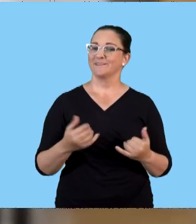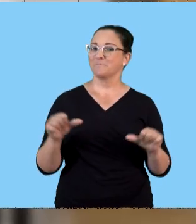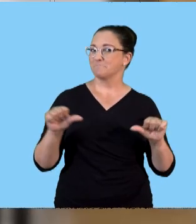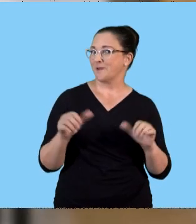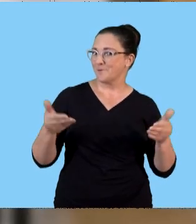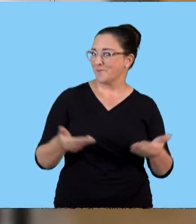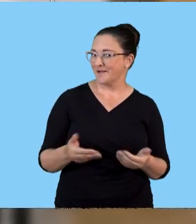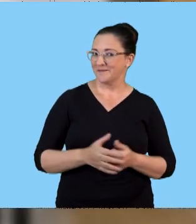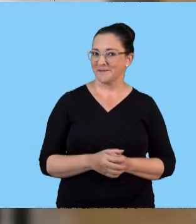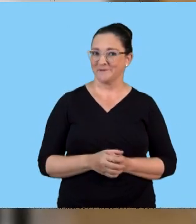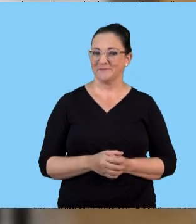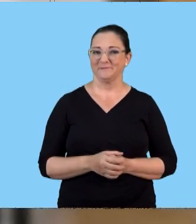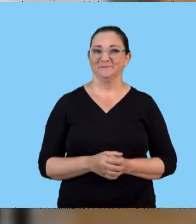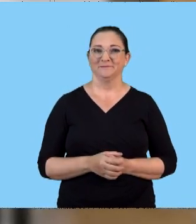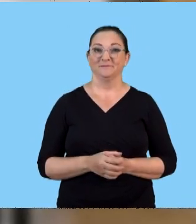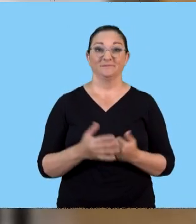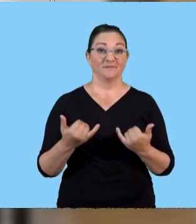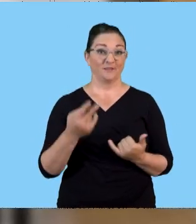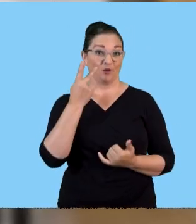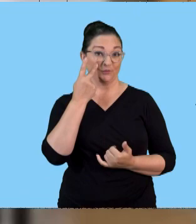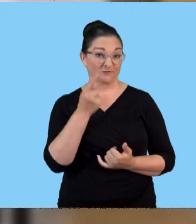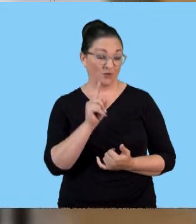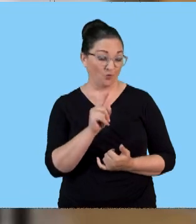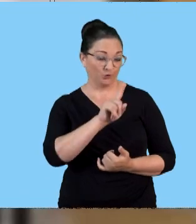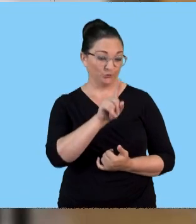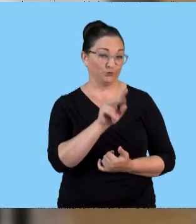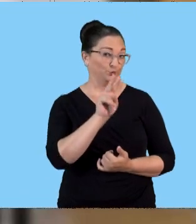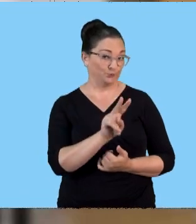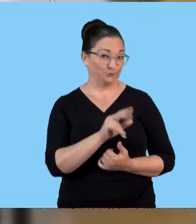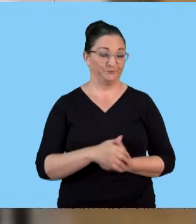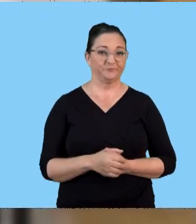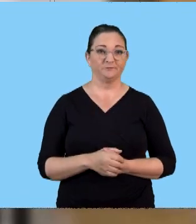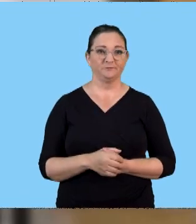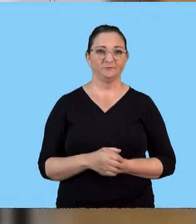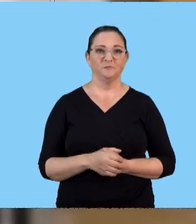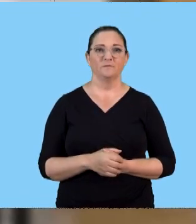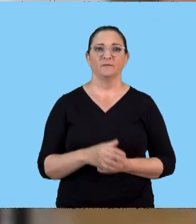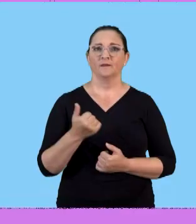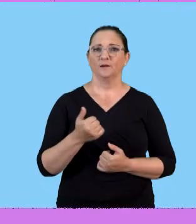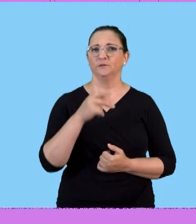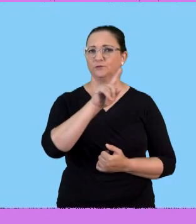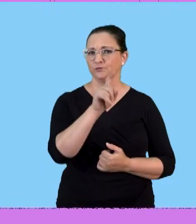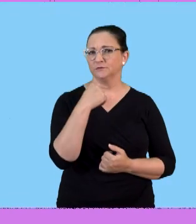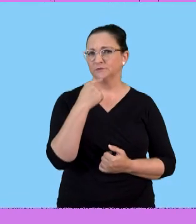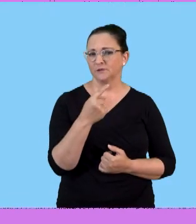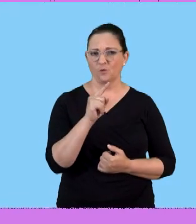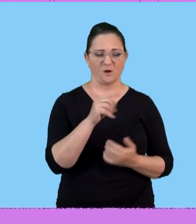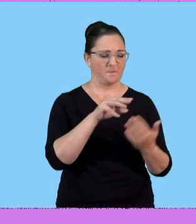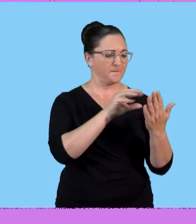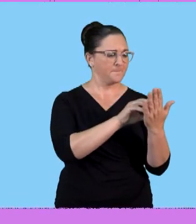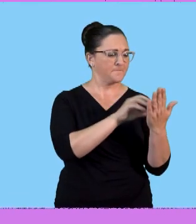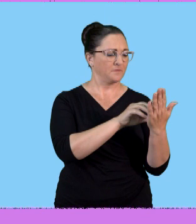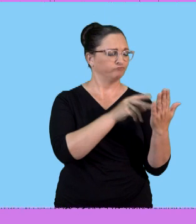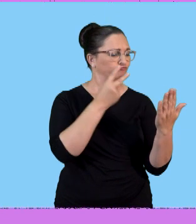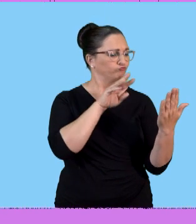Okay guys, welcome back after our short advert break. Let us look at our second question. So this question we are saying, study the map of